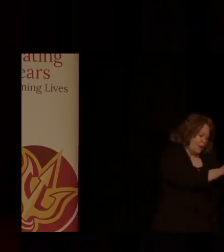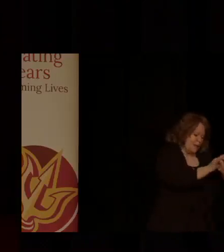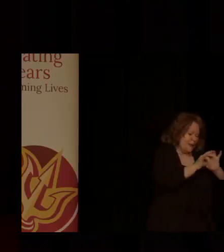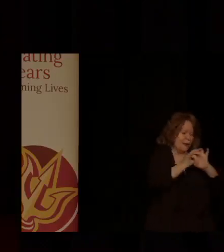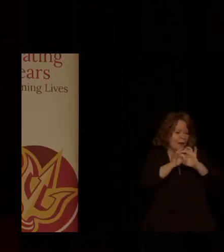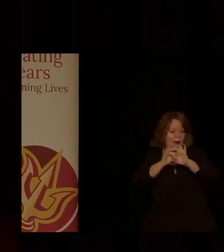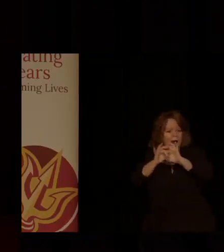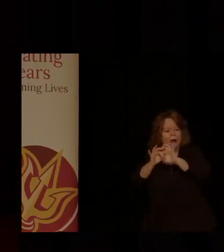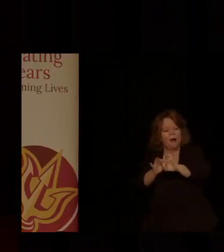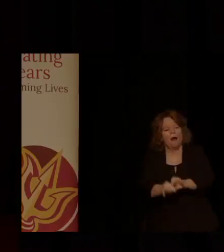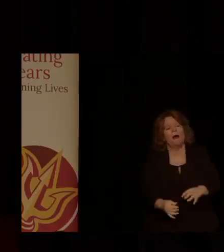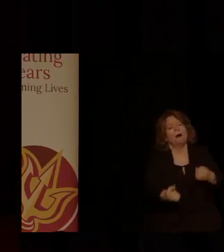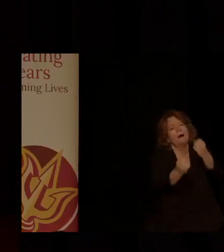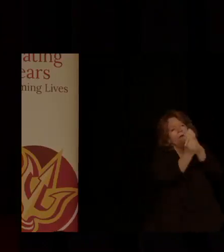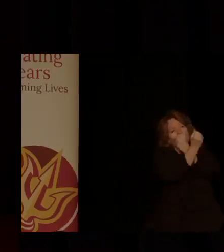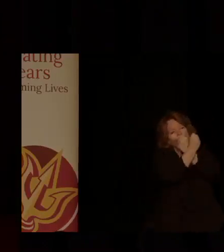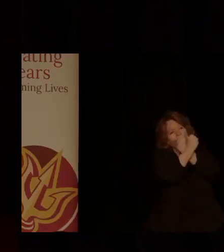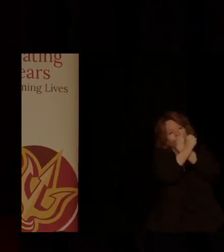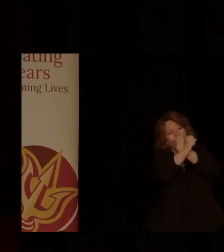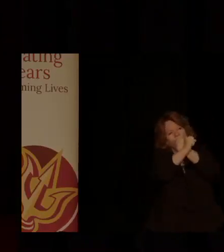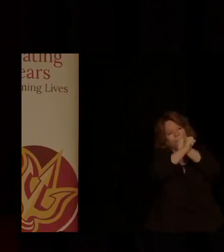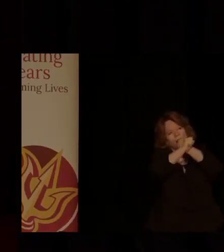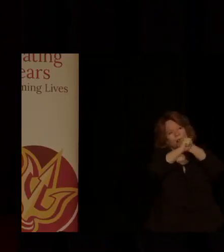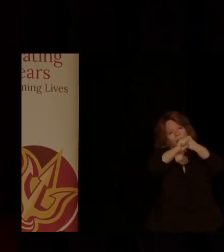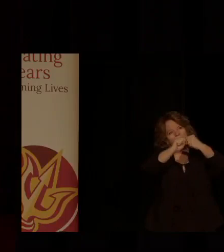harmonies of